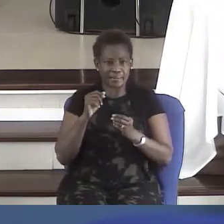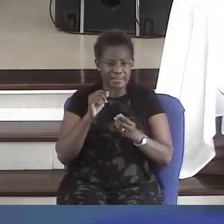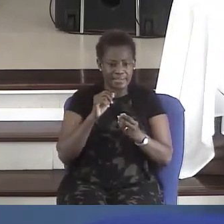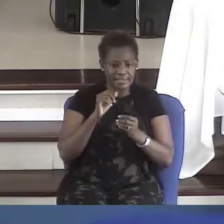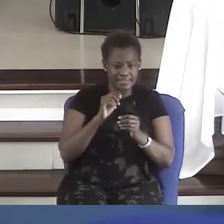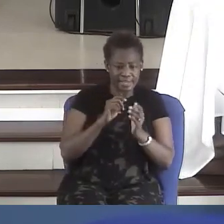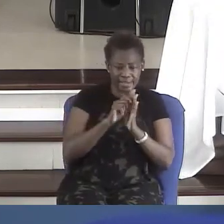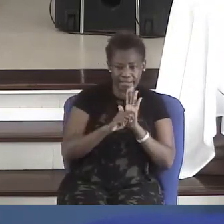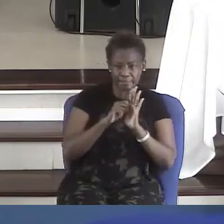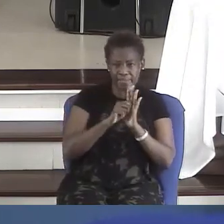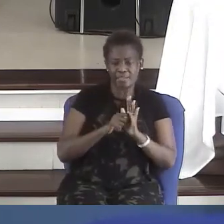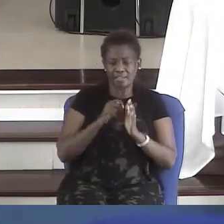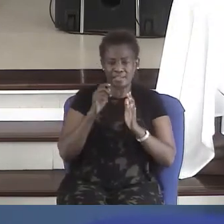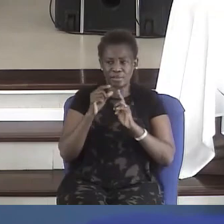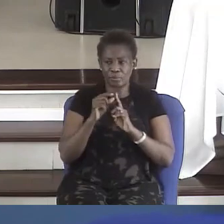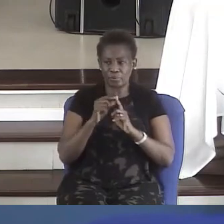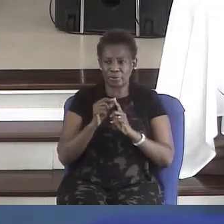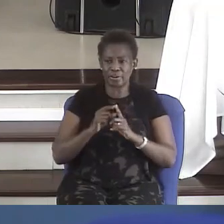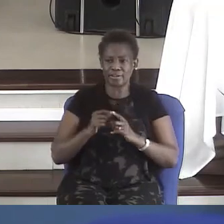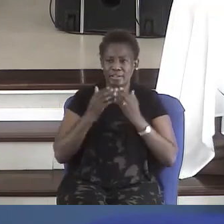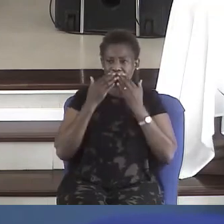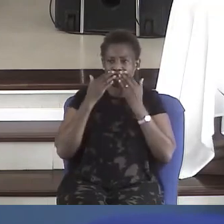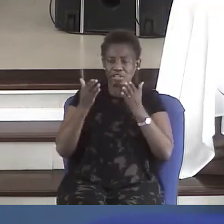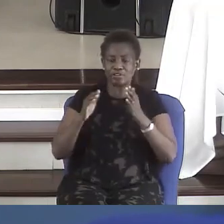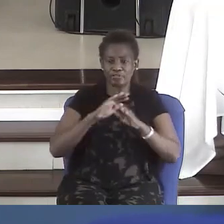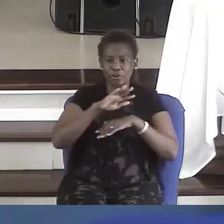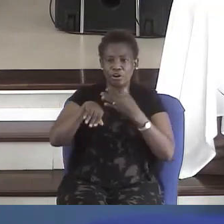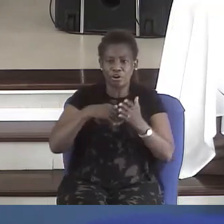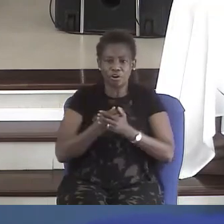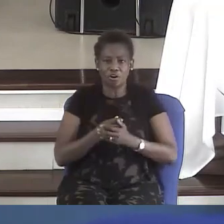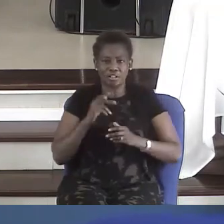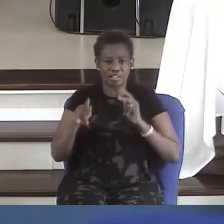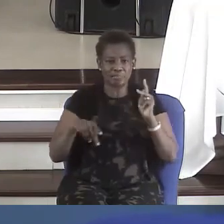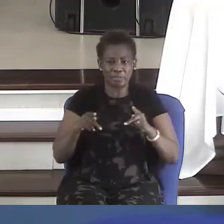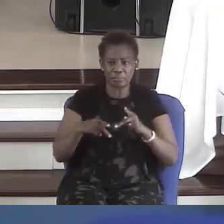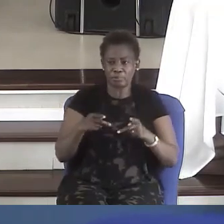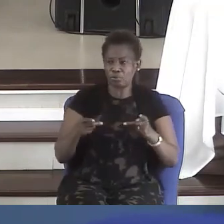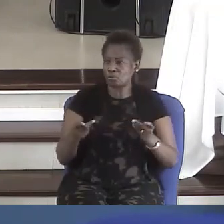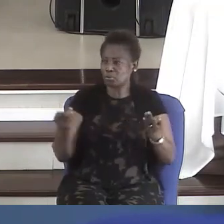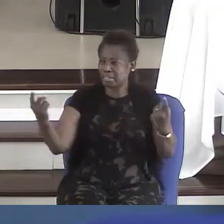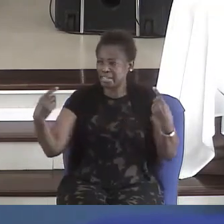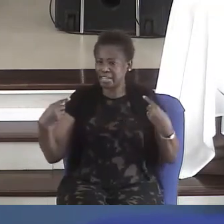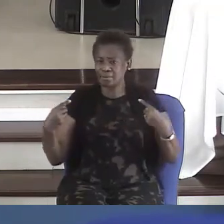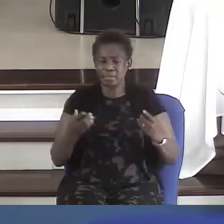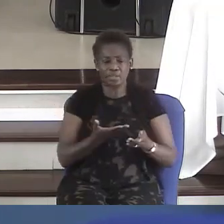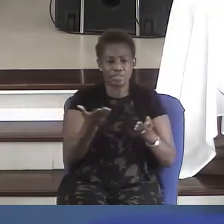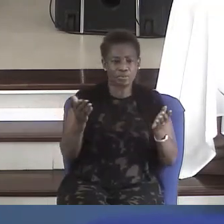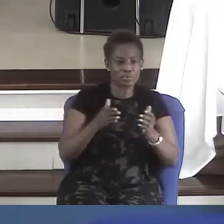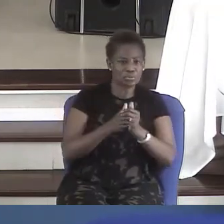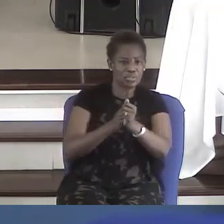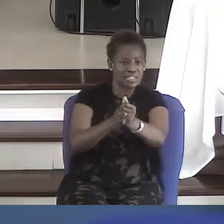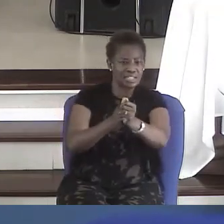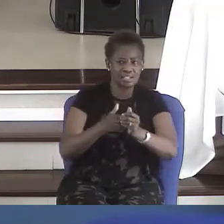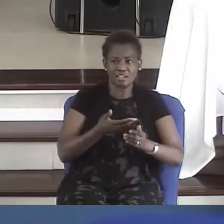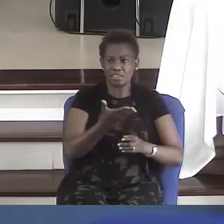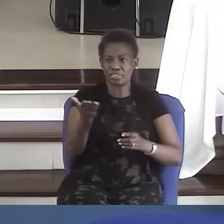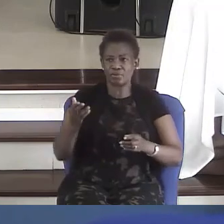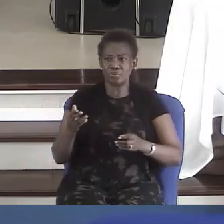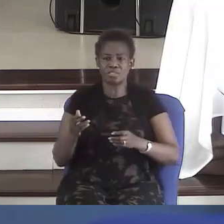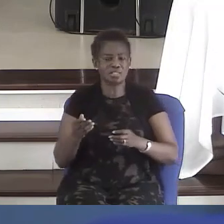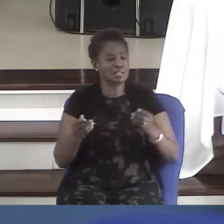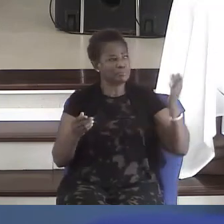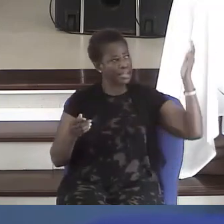came, for the musicians, from the praise and worship team, for those who led, for those who behind the scene with the